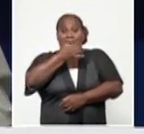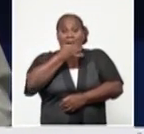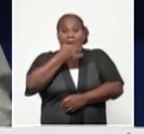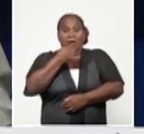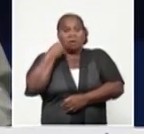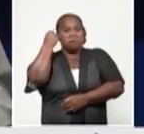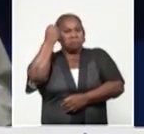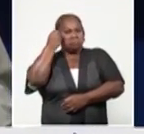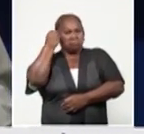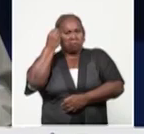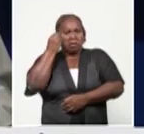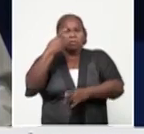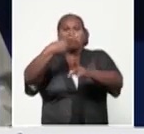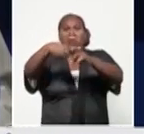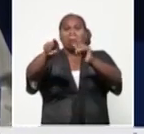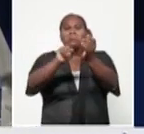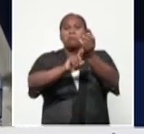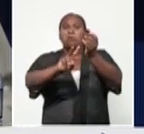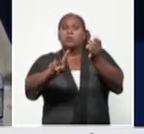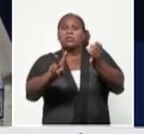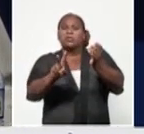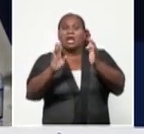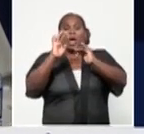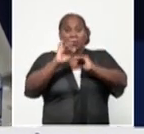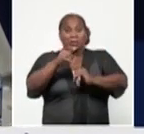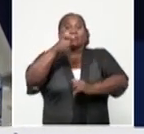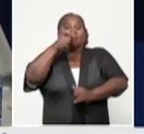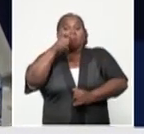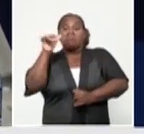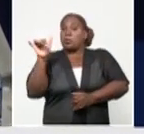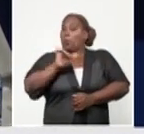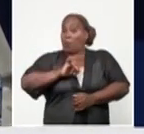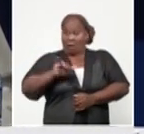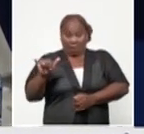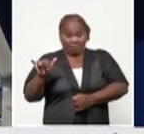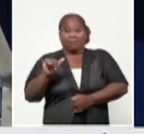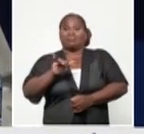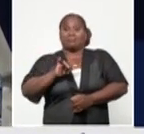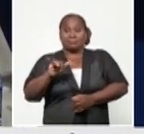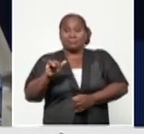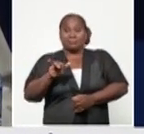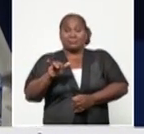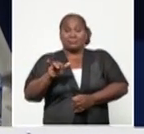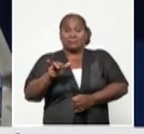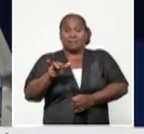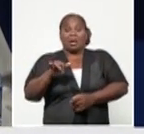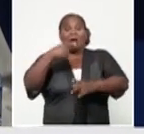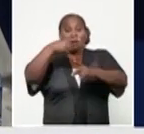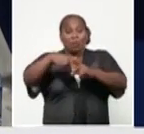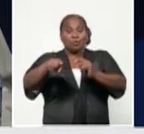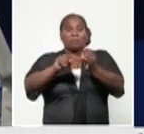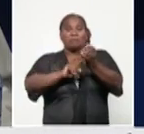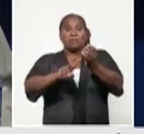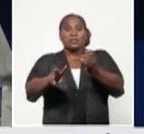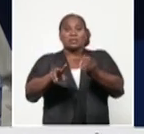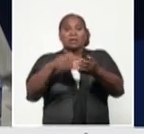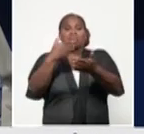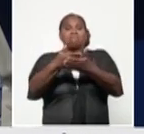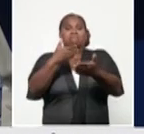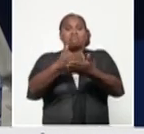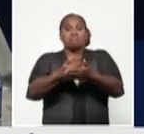Yesterday, samples were tested from all of the country's provinces, the most from Havana,